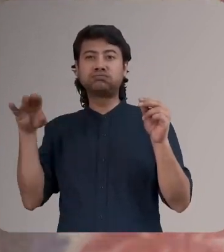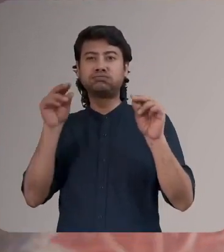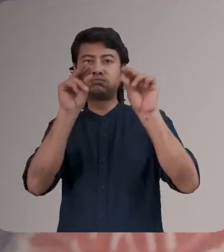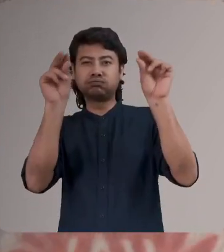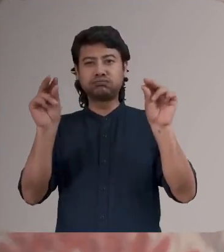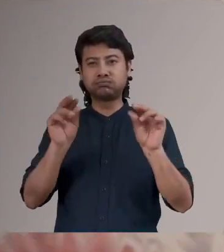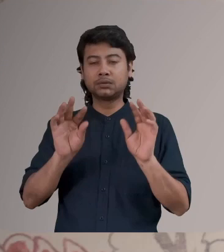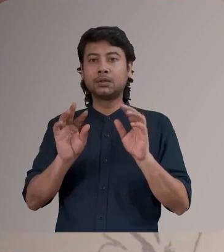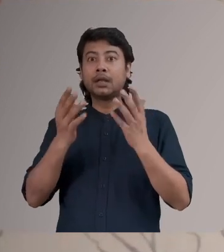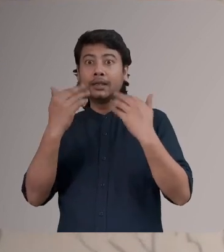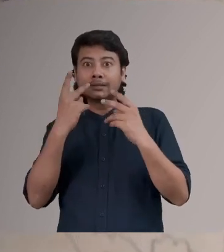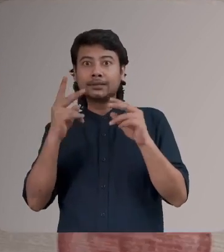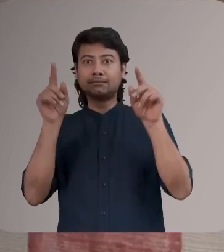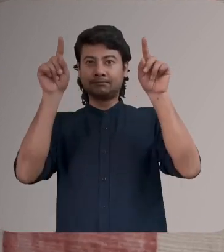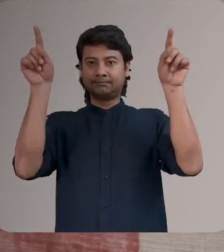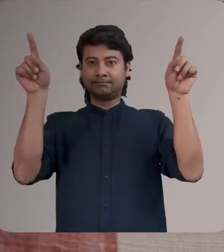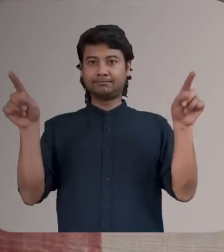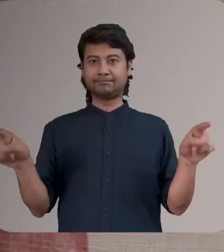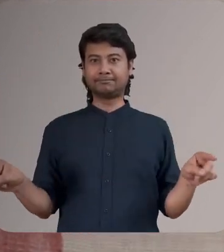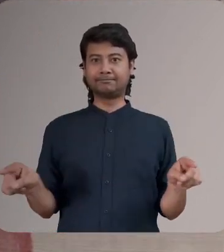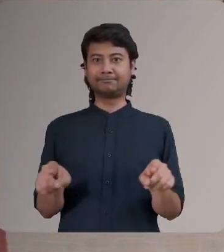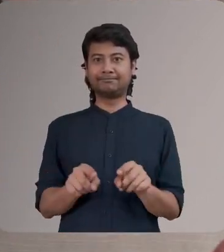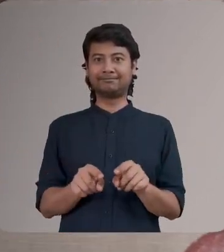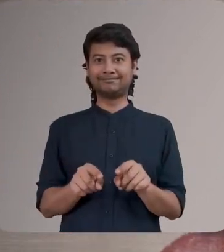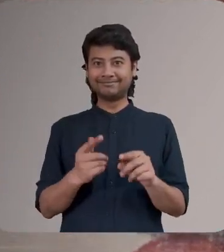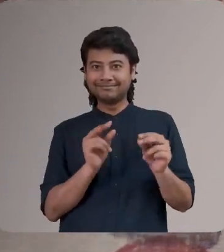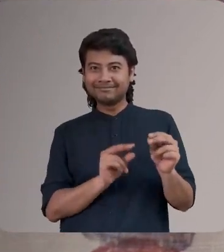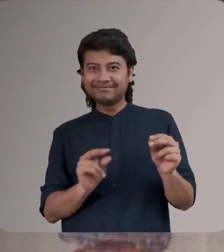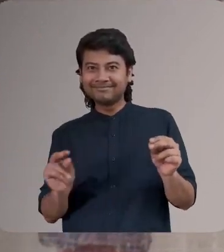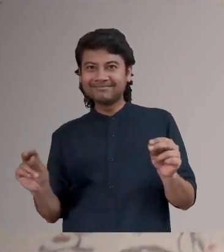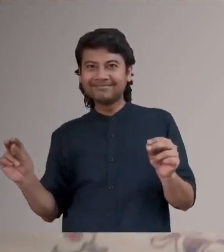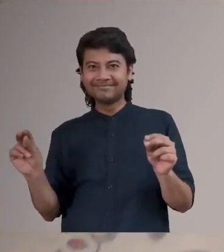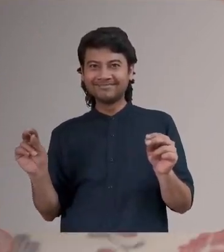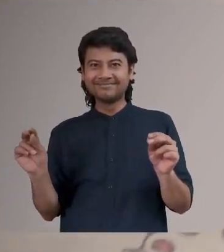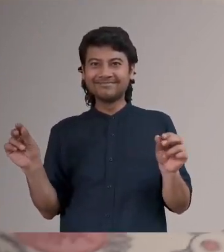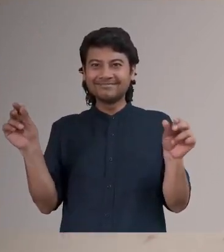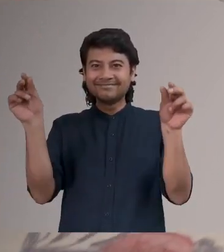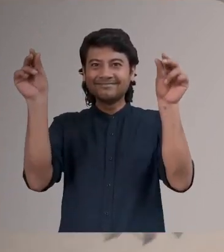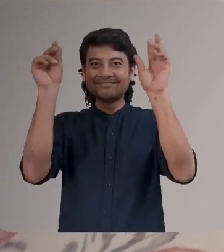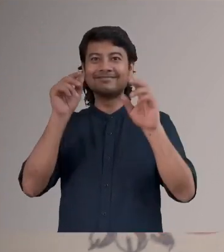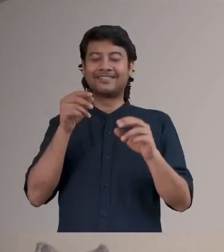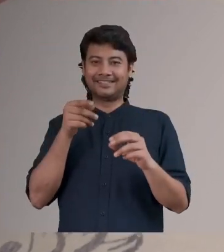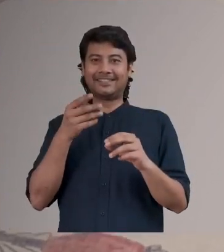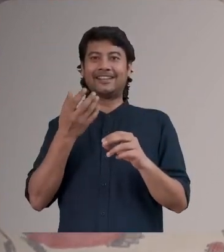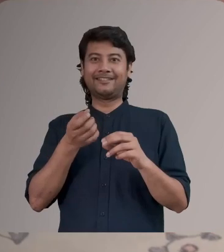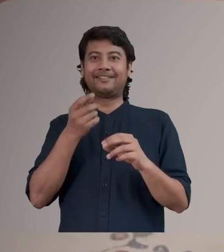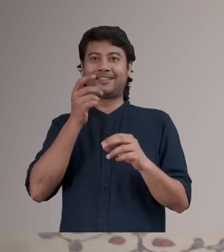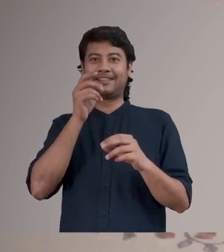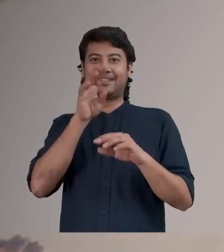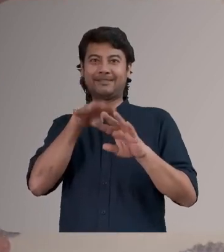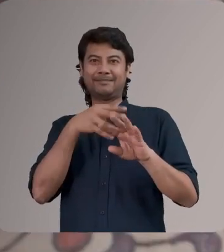on stylized peonies. This brings us to the band of small pineapple motifs which extend into a festooned floral